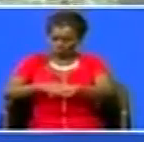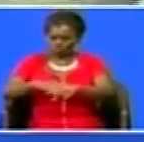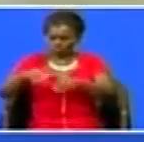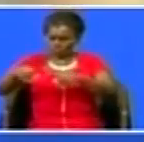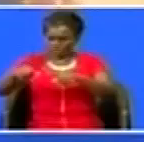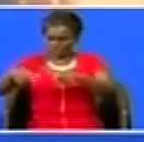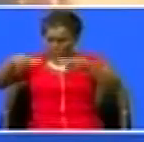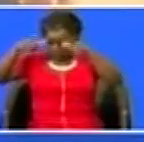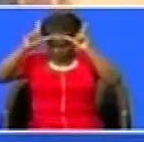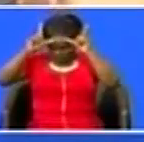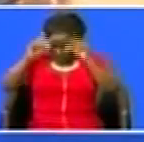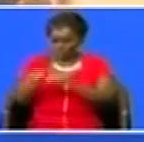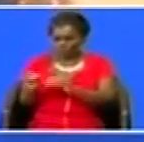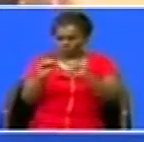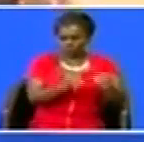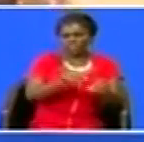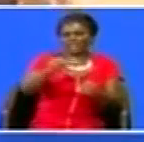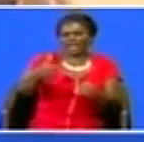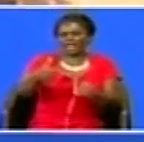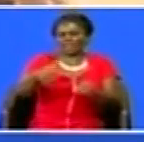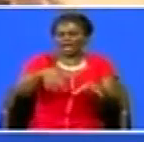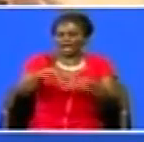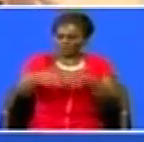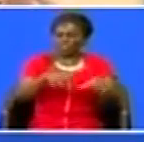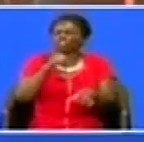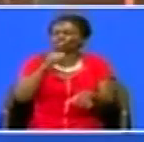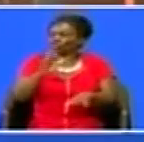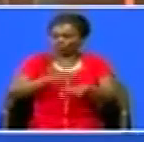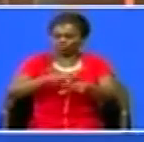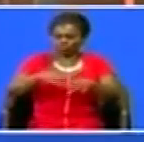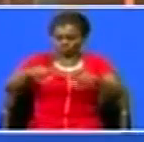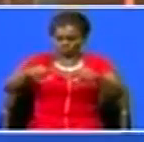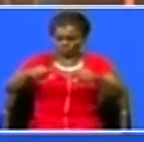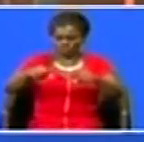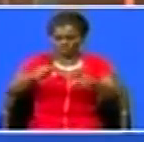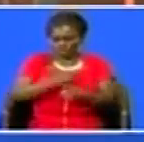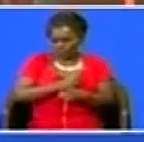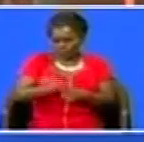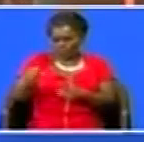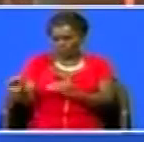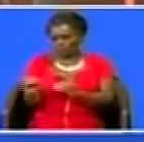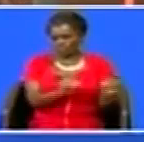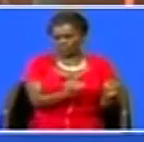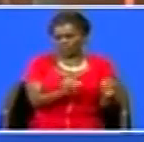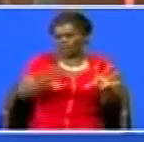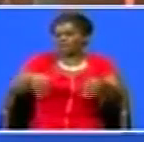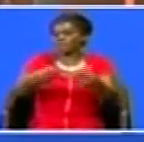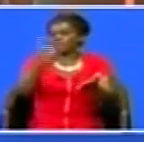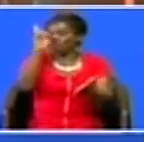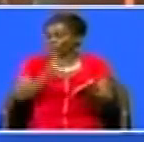fertilized and implanted in an animal not necessarily of high quality breed. Embryo fertilization and embryo transfer gives